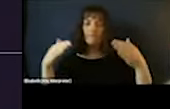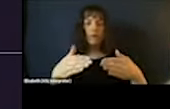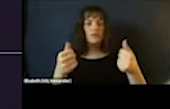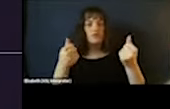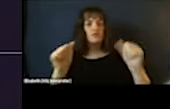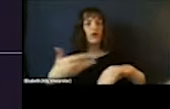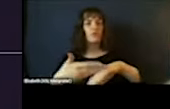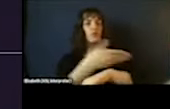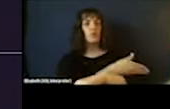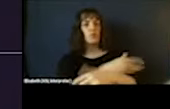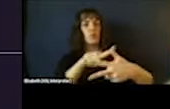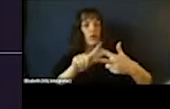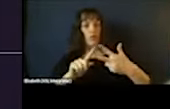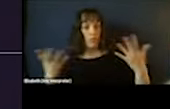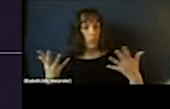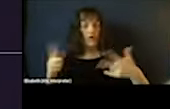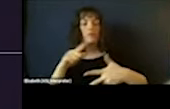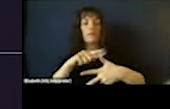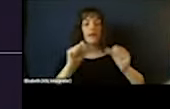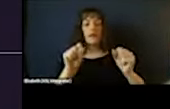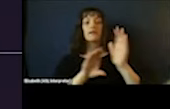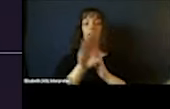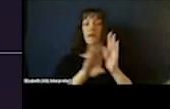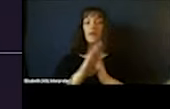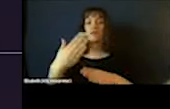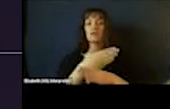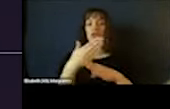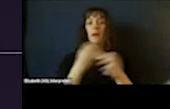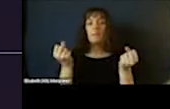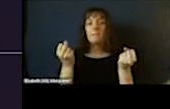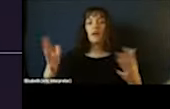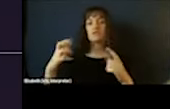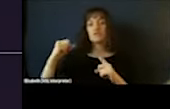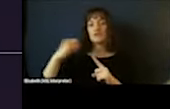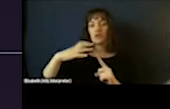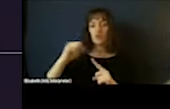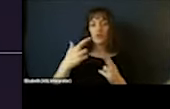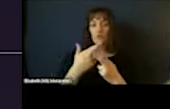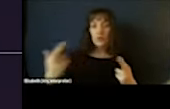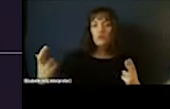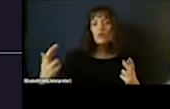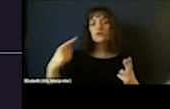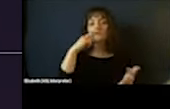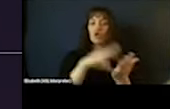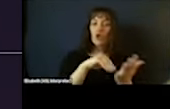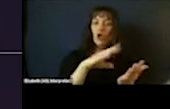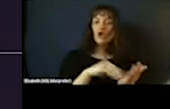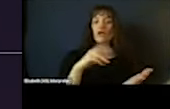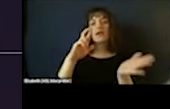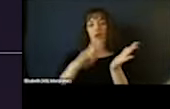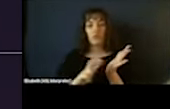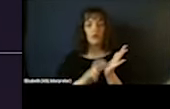this, is that we can develop and share multi-sensory resources for learning and research. And